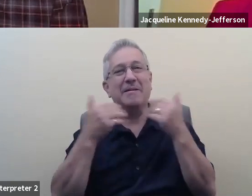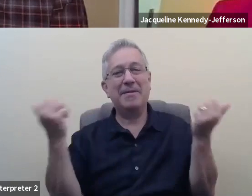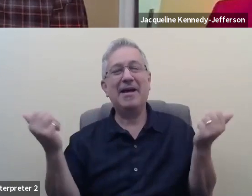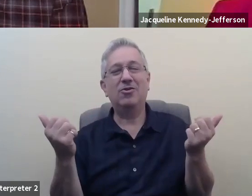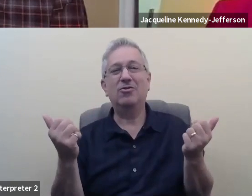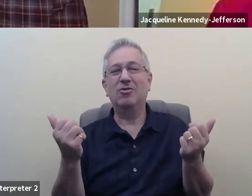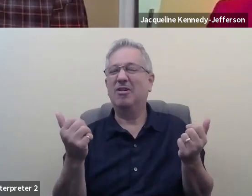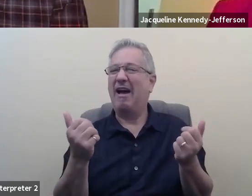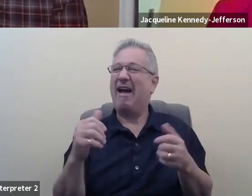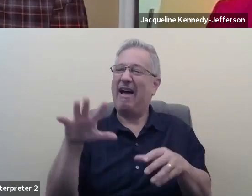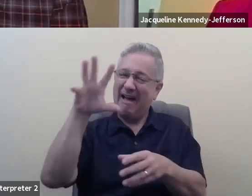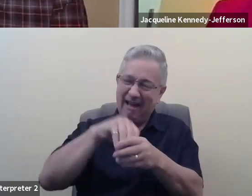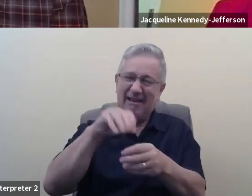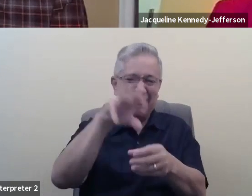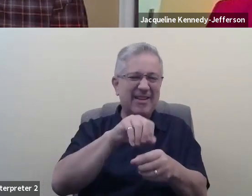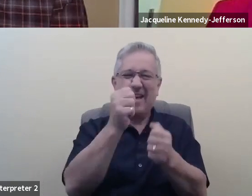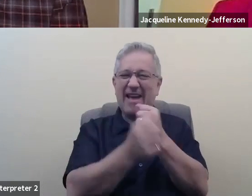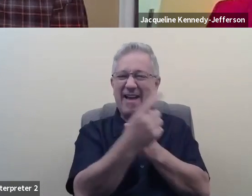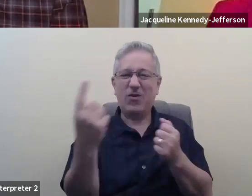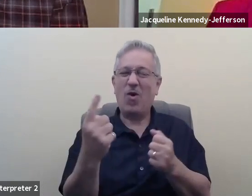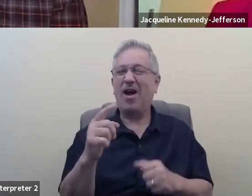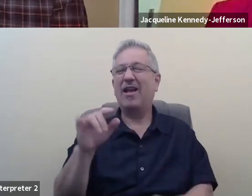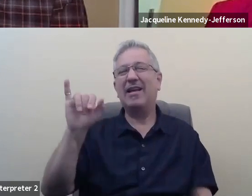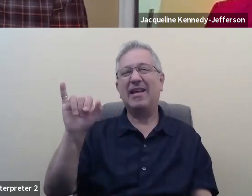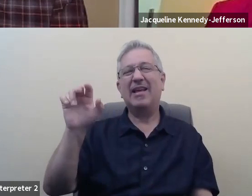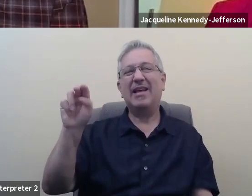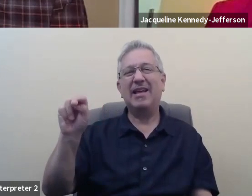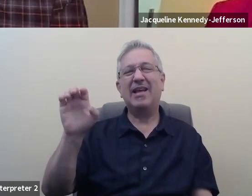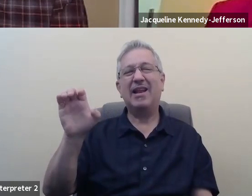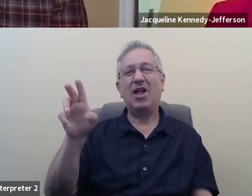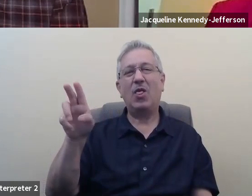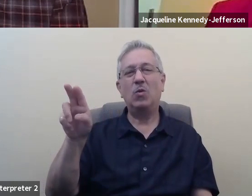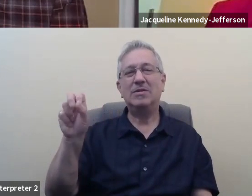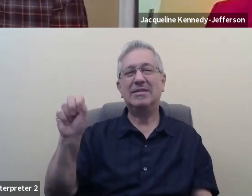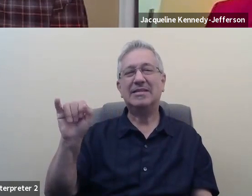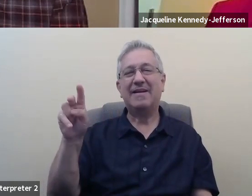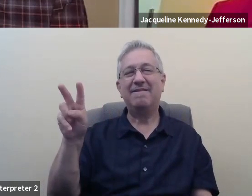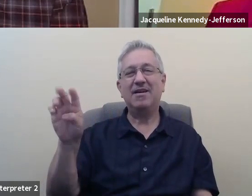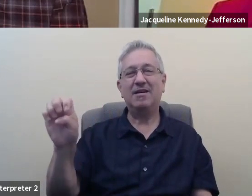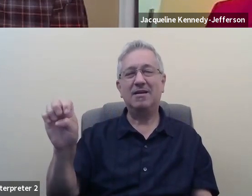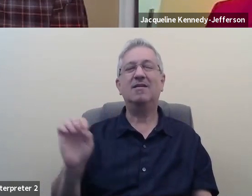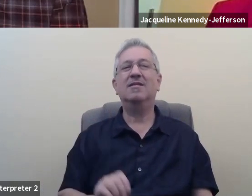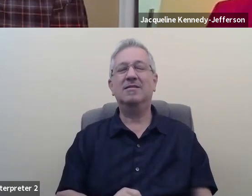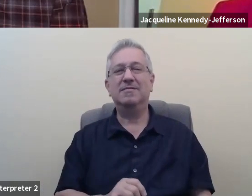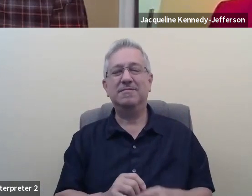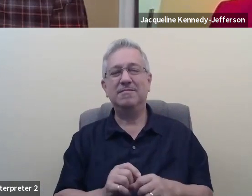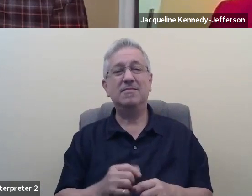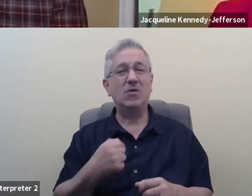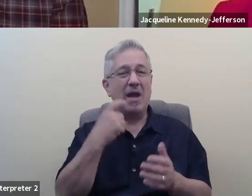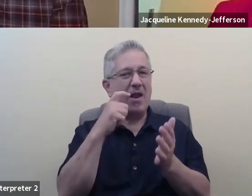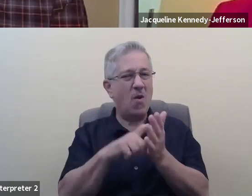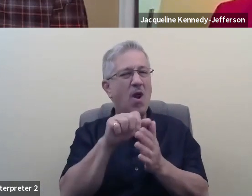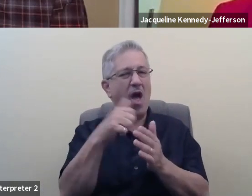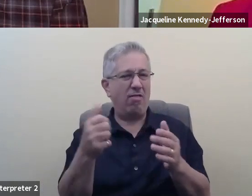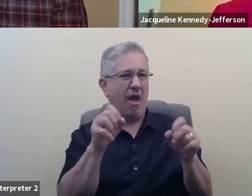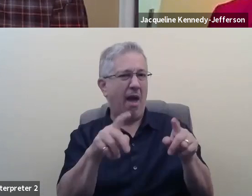inclusive. So, you know, Alicia, I know you went into this, you know, some of the opportunities and things. Are there other things that, you know, other new